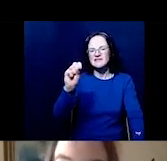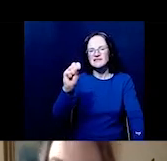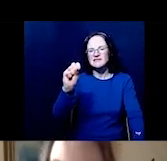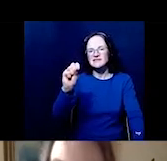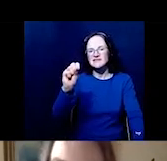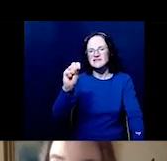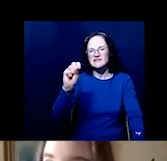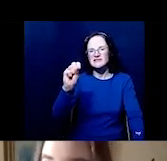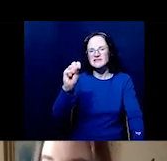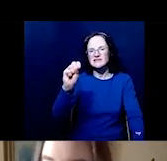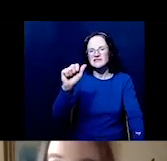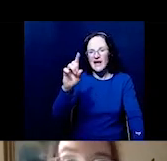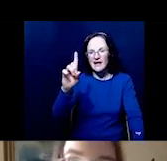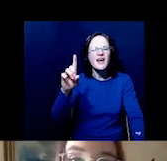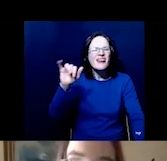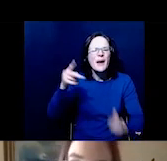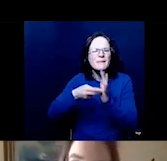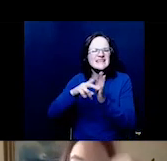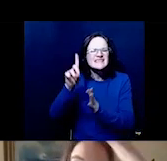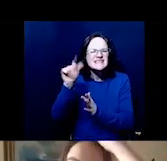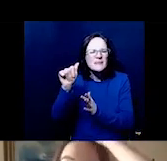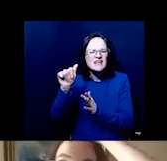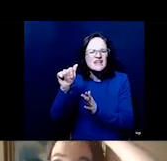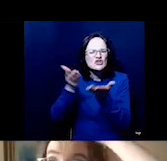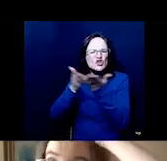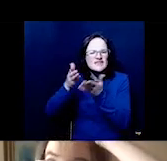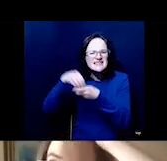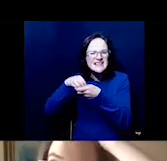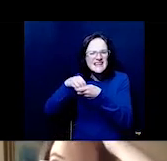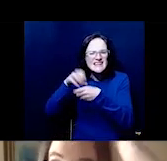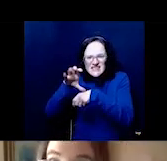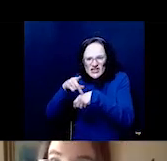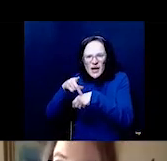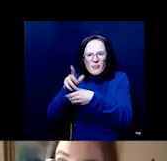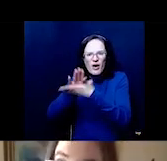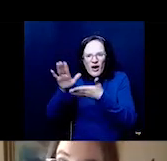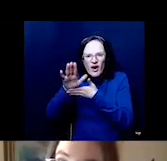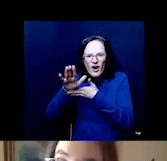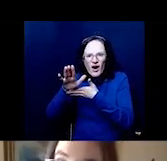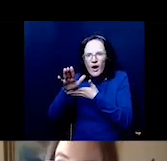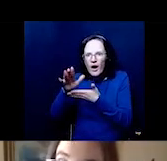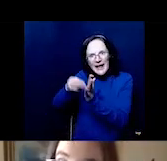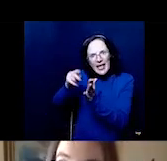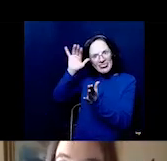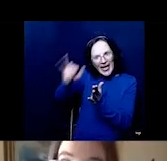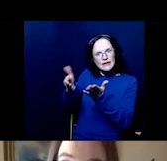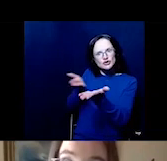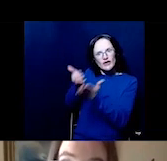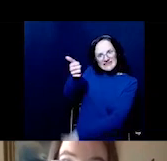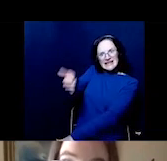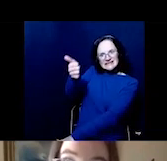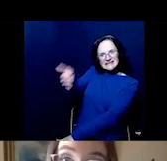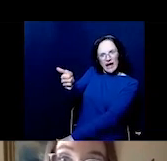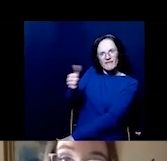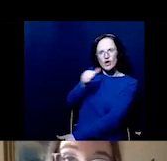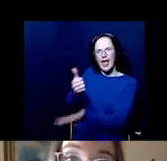Disability Services in College in French, yeah. Mm-hmm. Yeah, there's like a systematic obstacles when it comes to having accommodations,